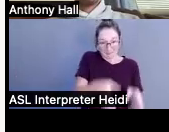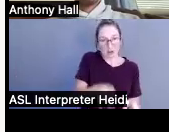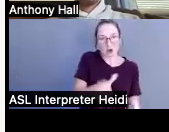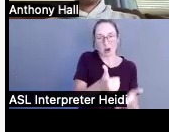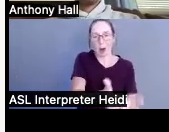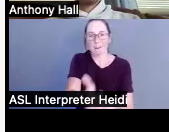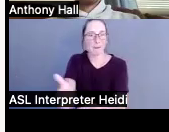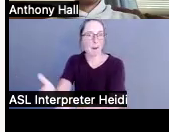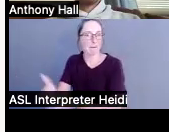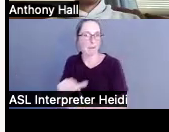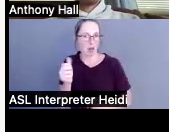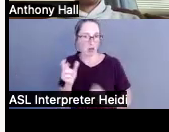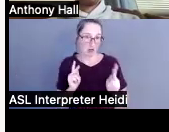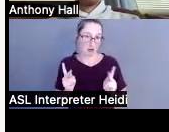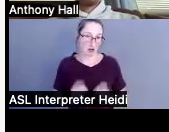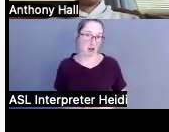additional people.